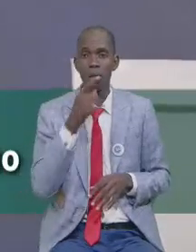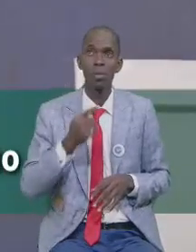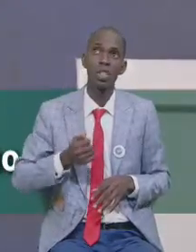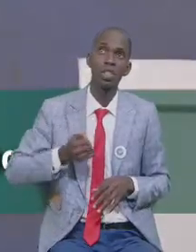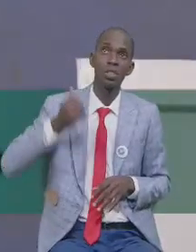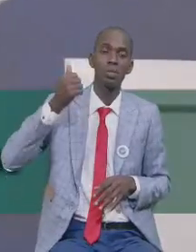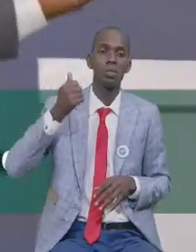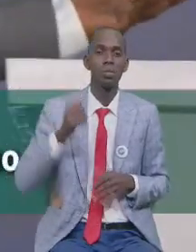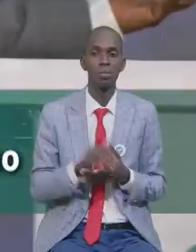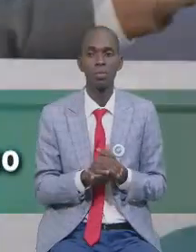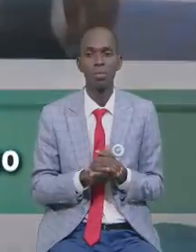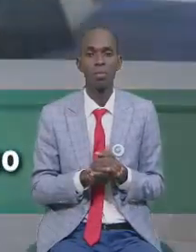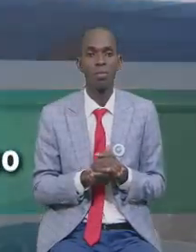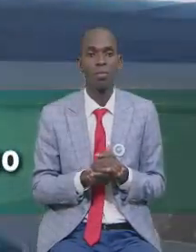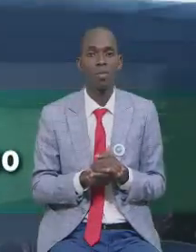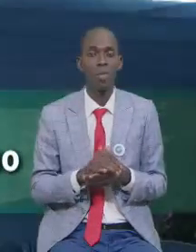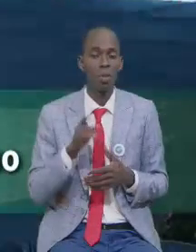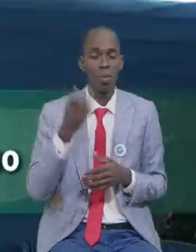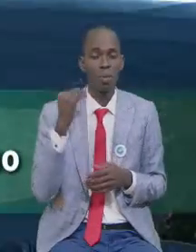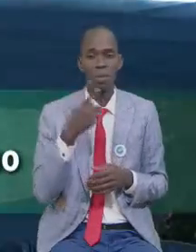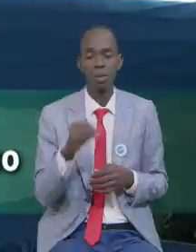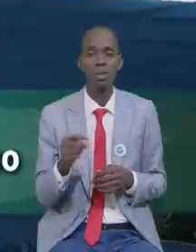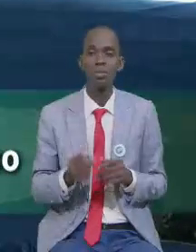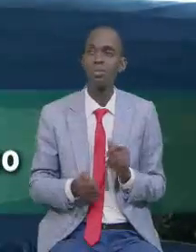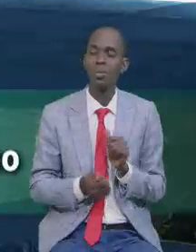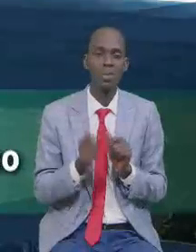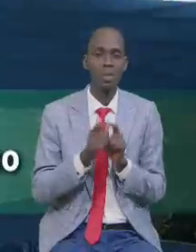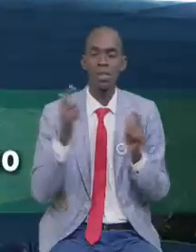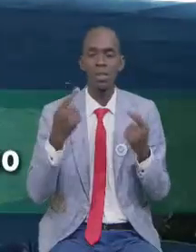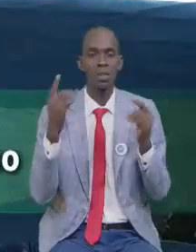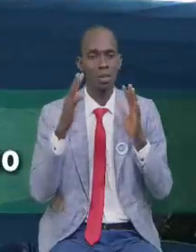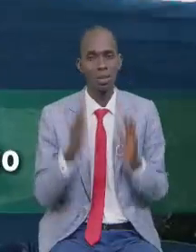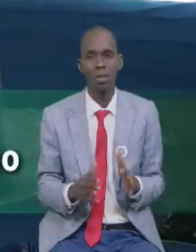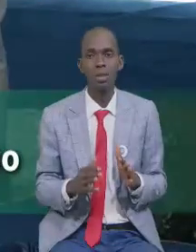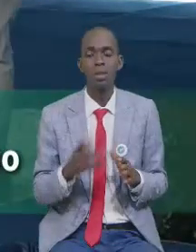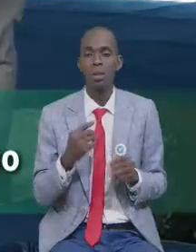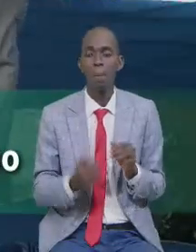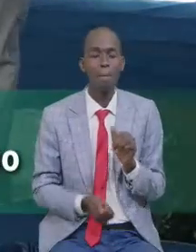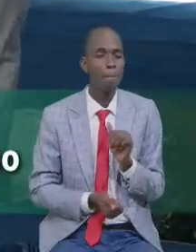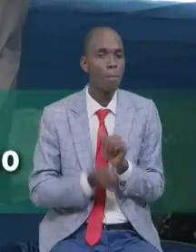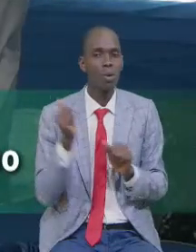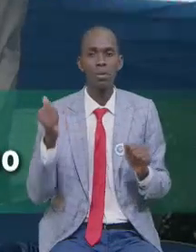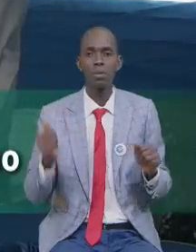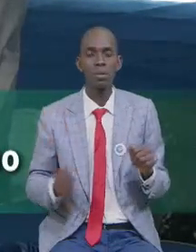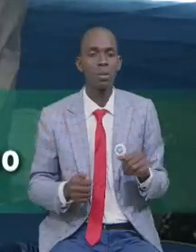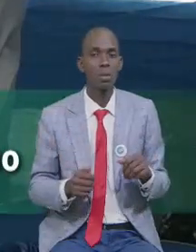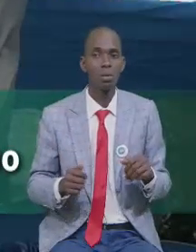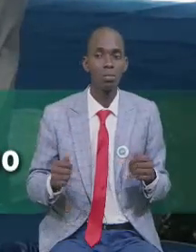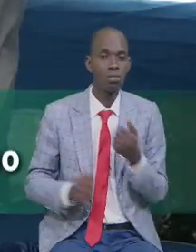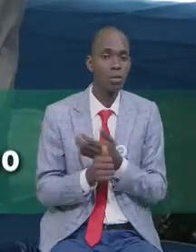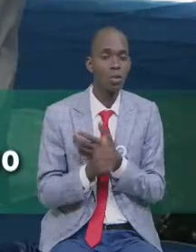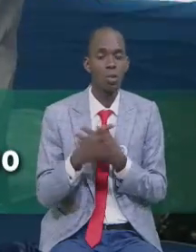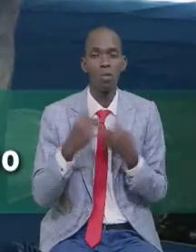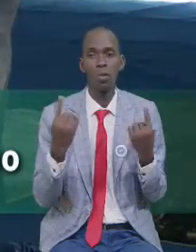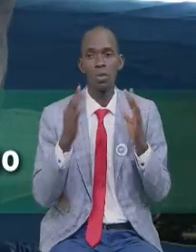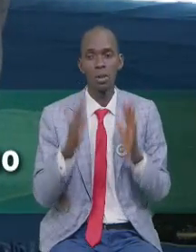chief. He was a great sinner, the chief of sinners, the most dangerous of all sinners. And Christ came into the